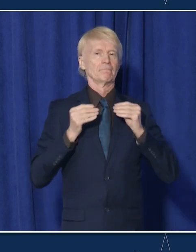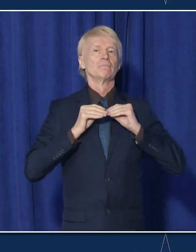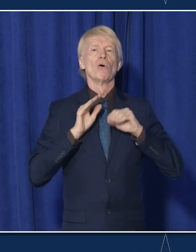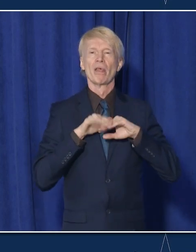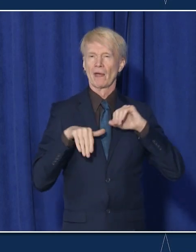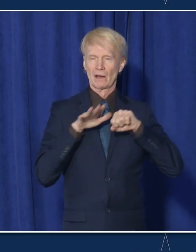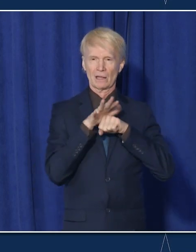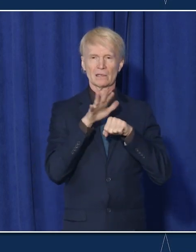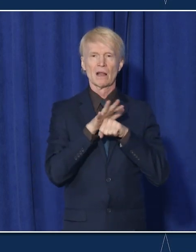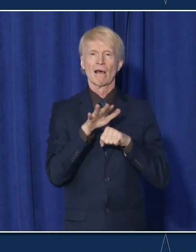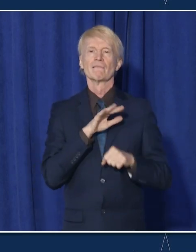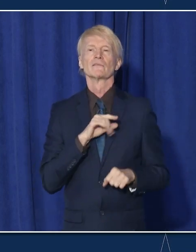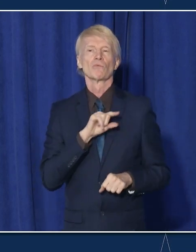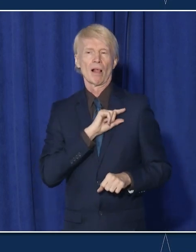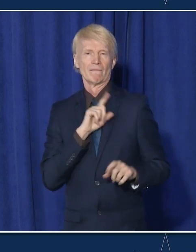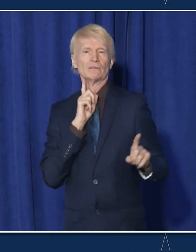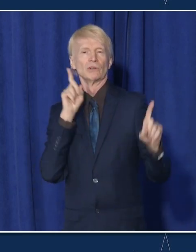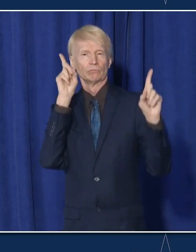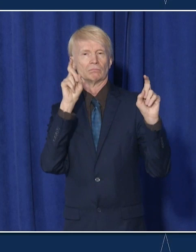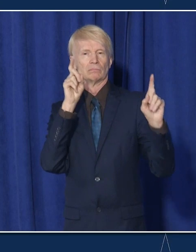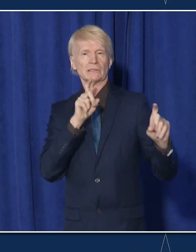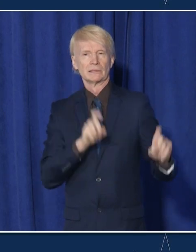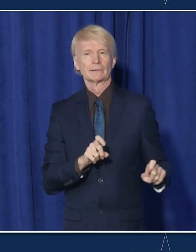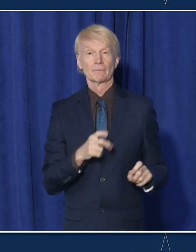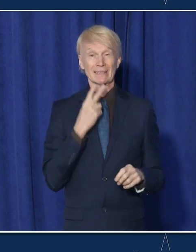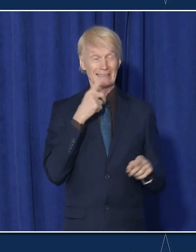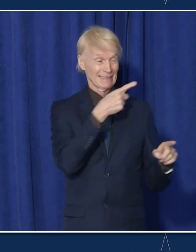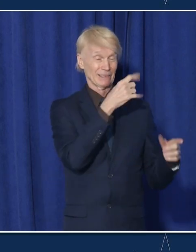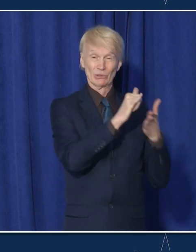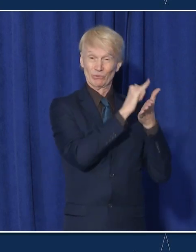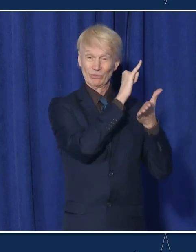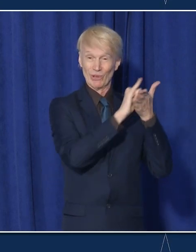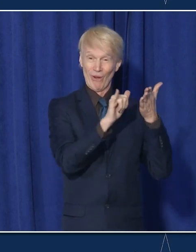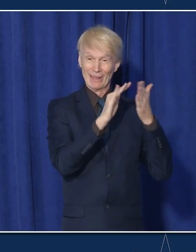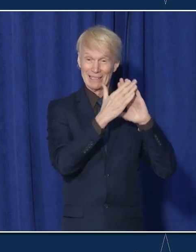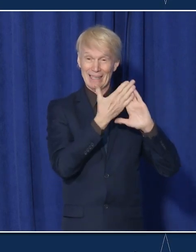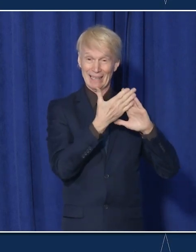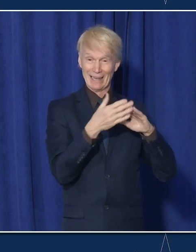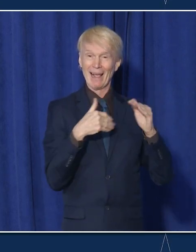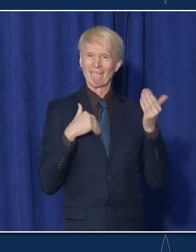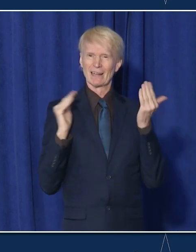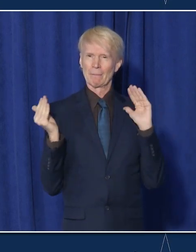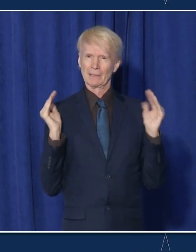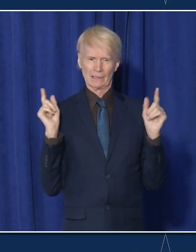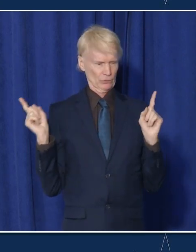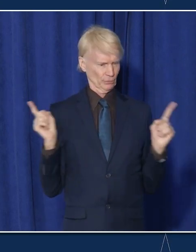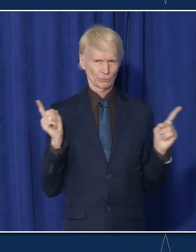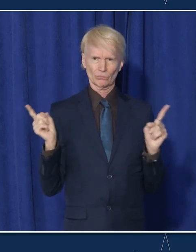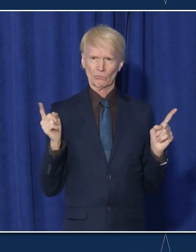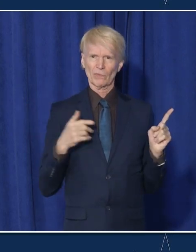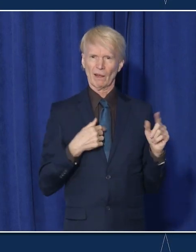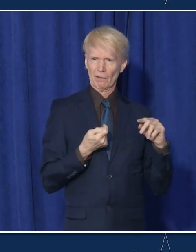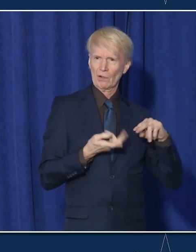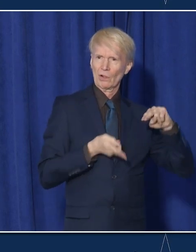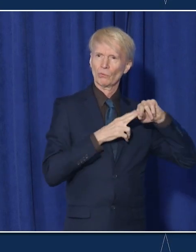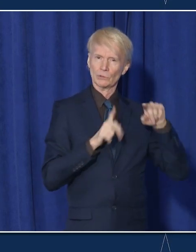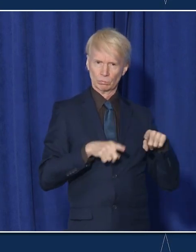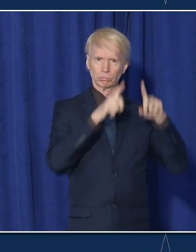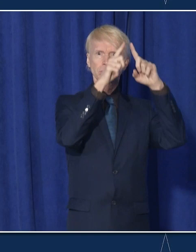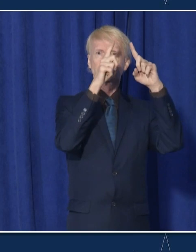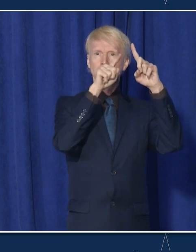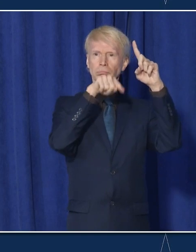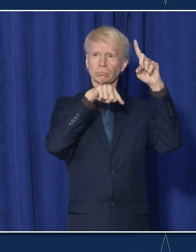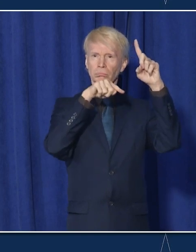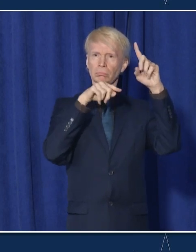detecting COVID as it increases. You see there in New York City that the similar comparison where they are seeing an increase, not